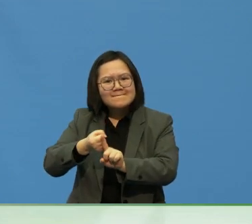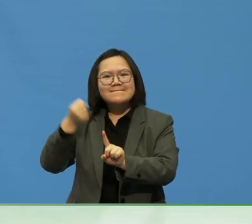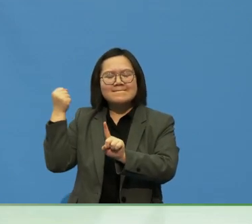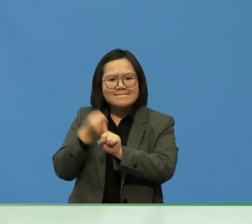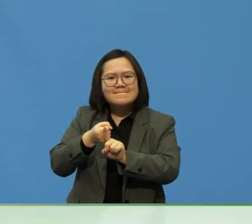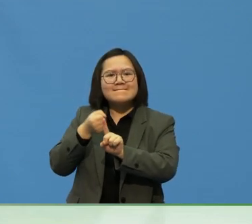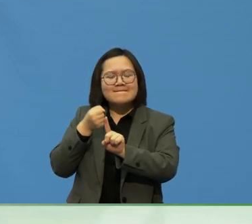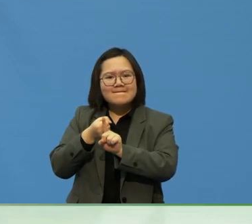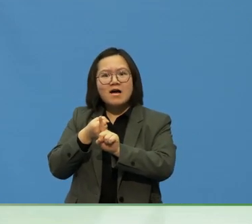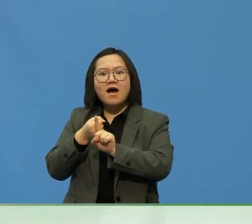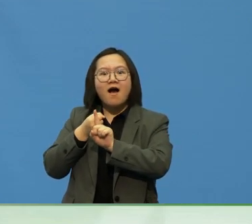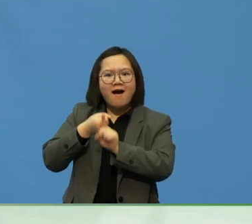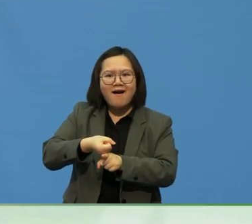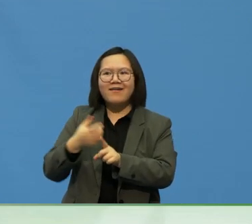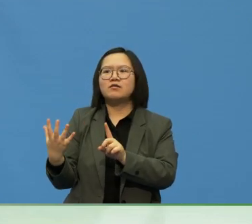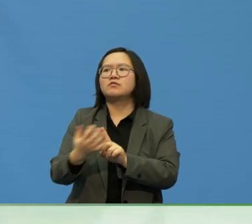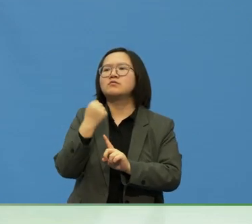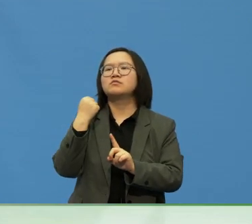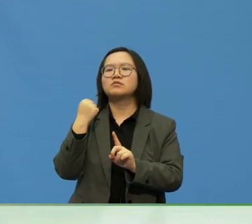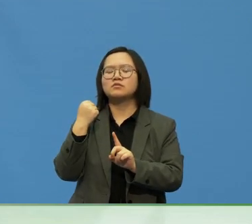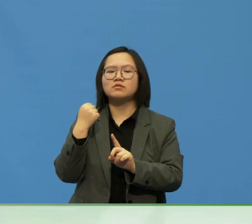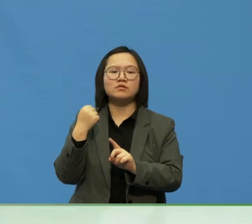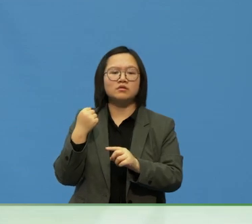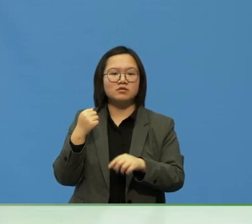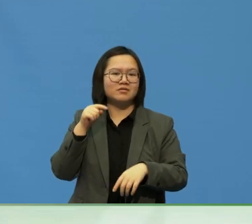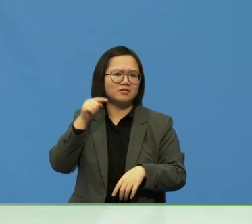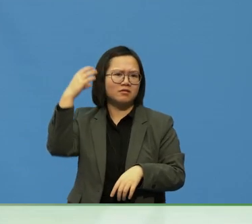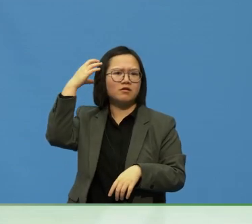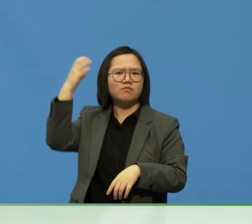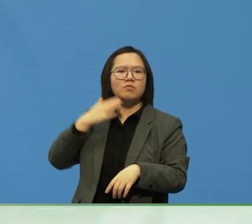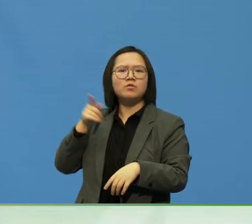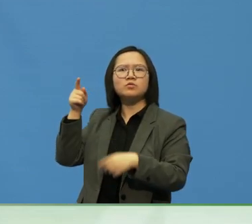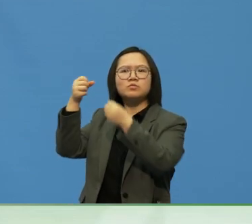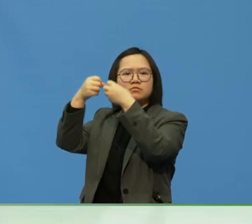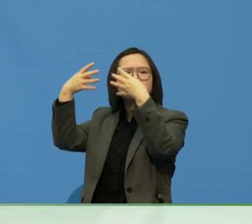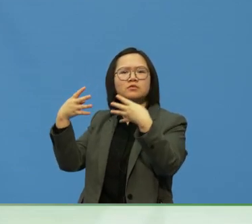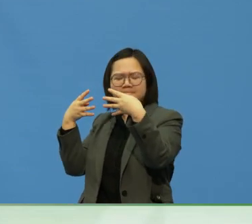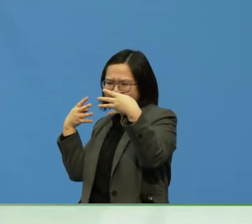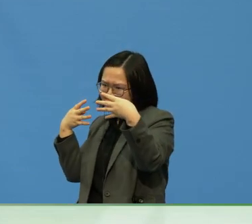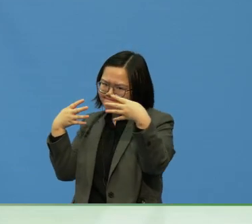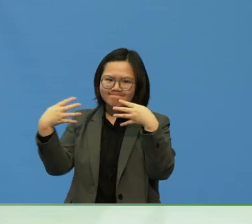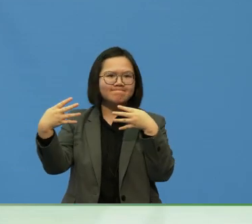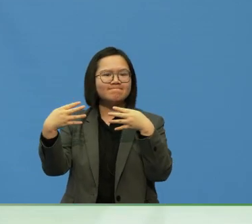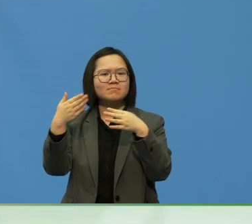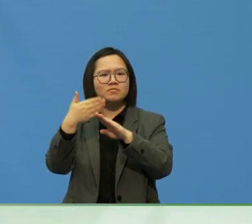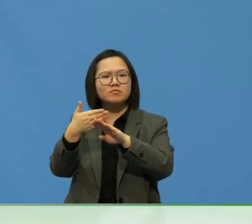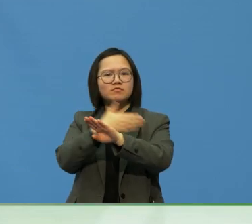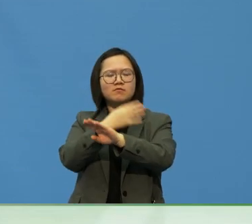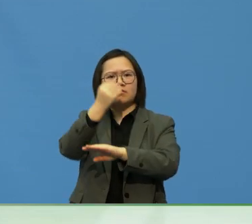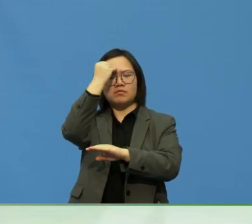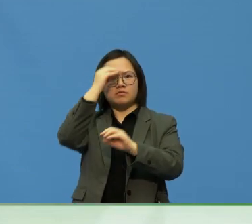it on the government. We wanted a system that made it the government's responsibility to remove barriers, and